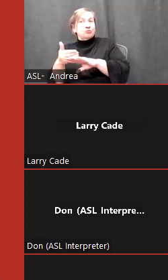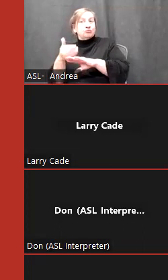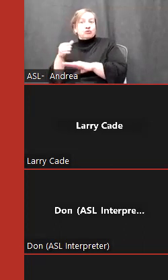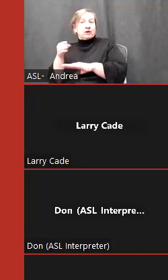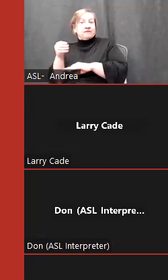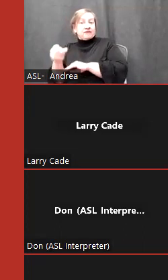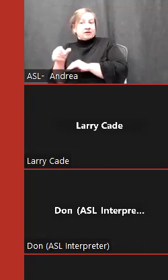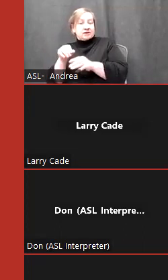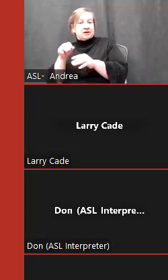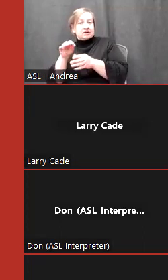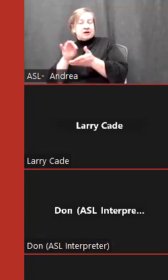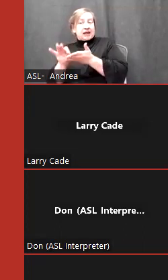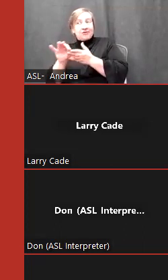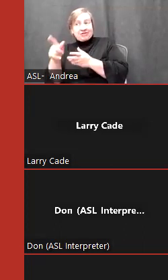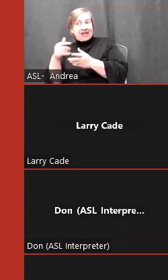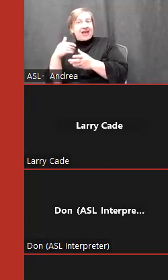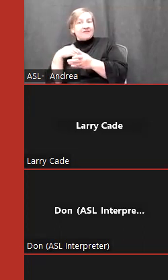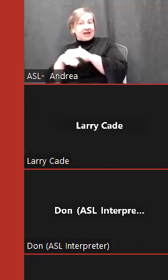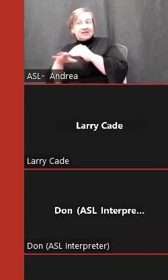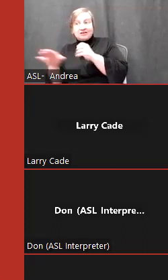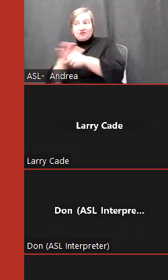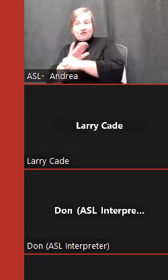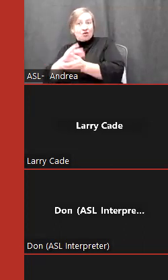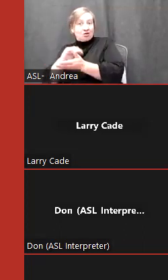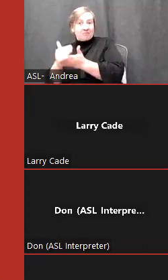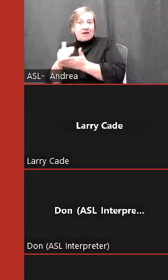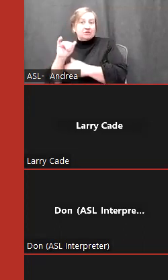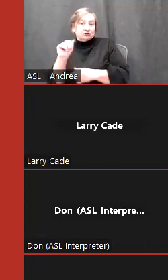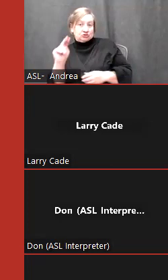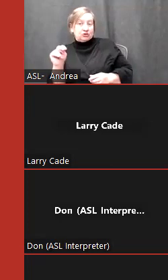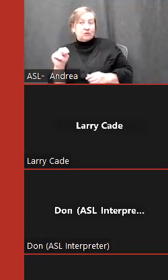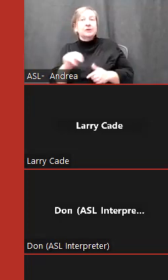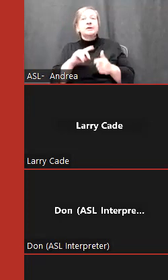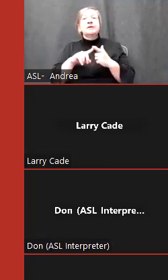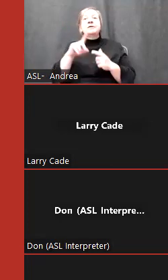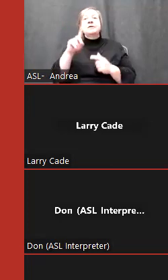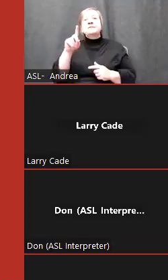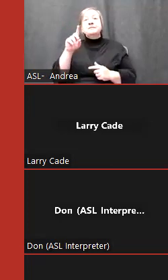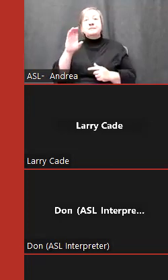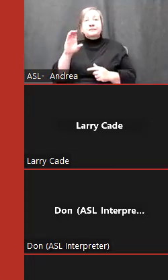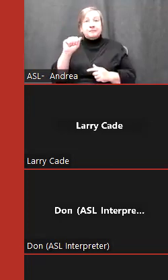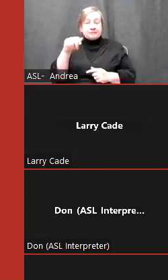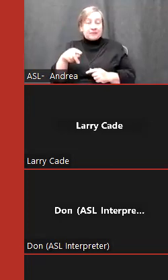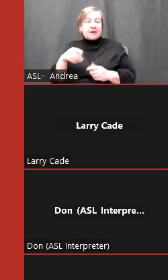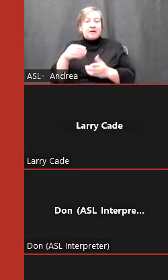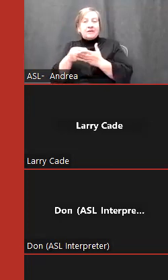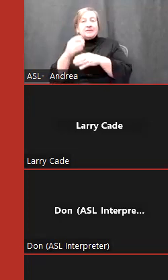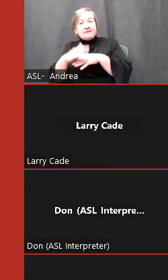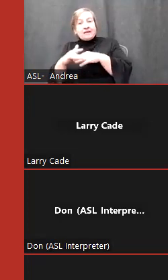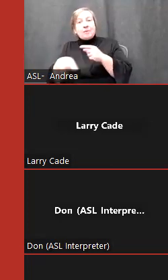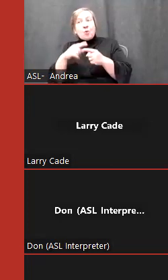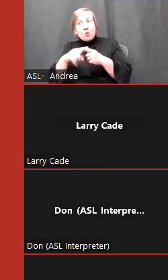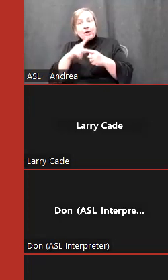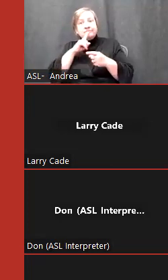they'll have access to the full benefit right up front in January. And then for DCAP, the funds are available as the payroll deductions are actually